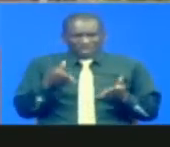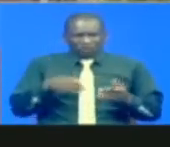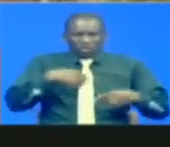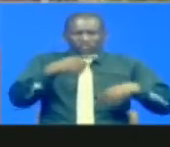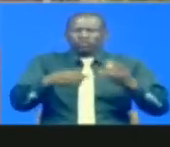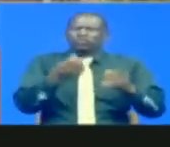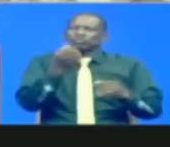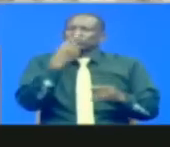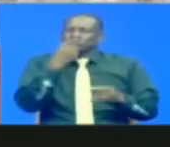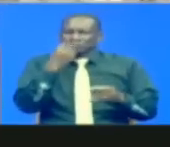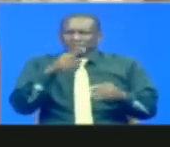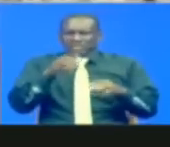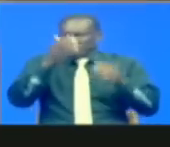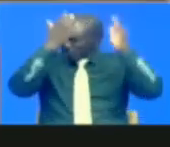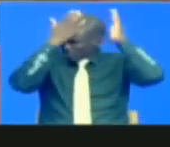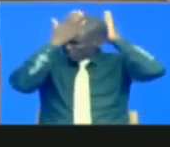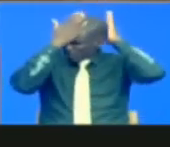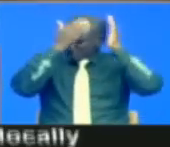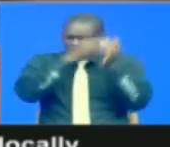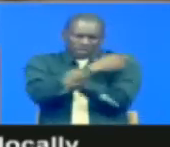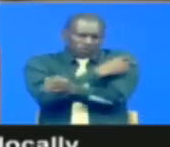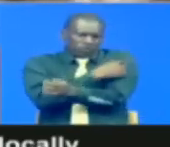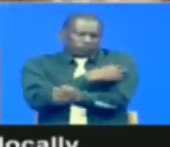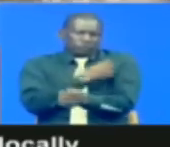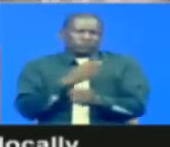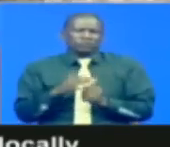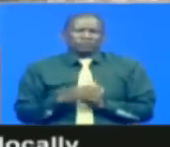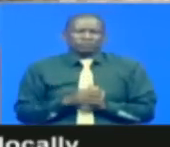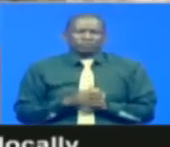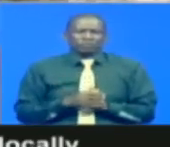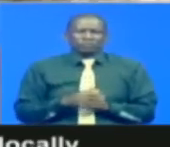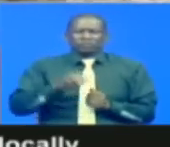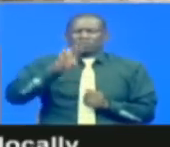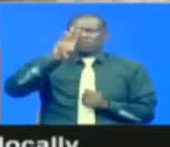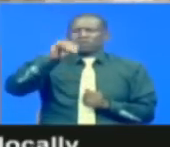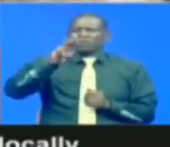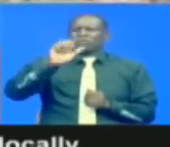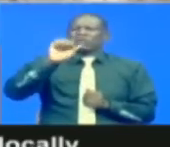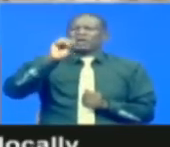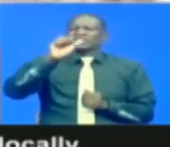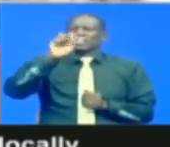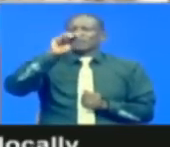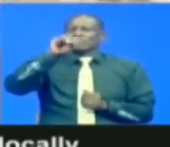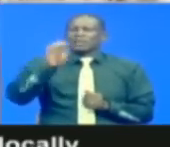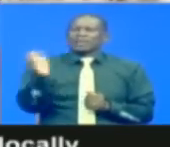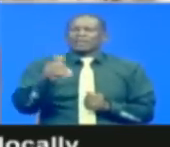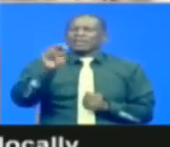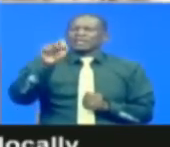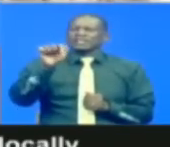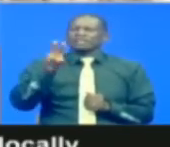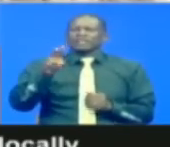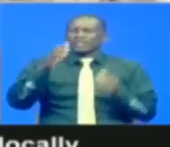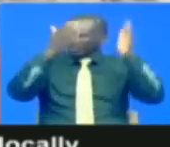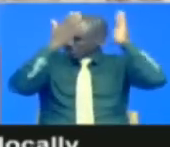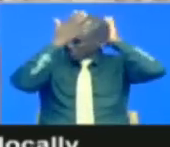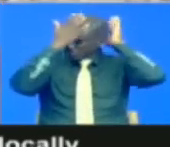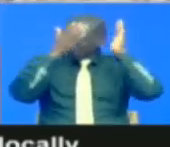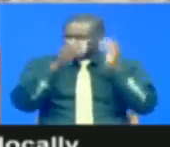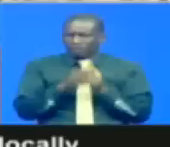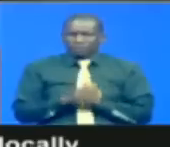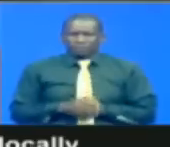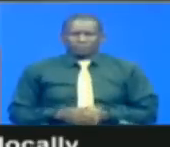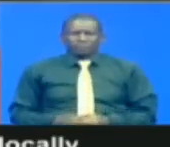medication at the Kakamega Referral Hospital. Zakius Masame, NTV, Kakamega.